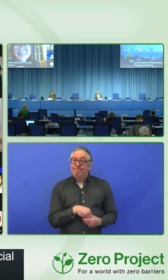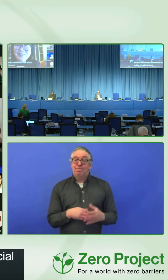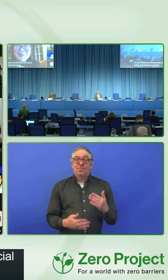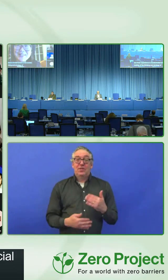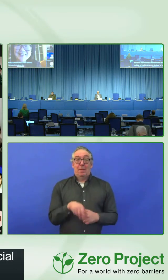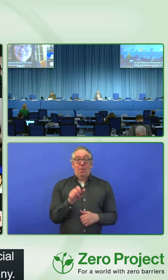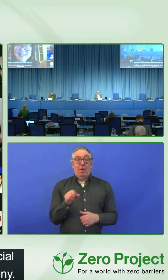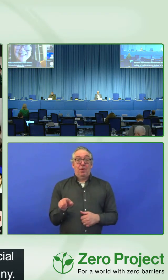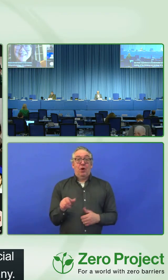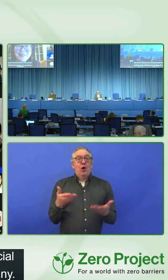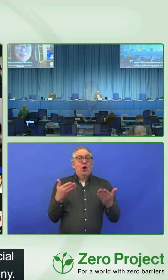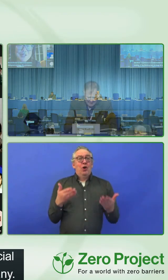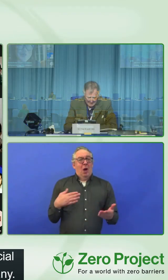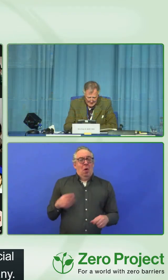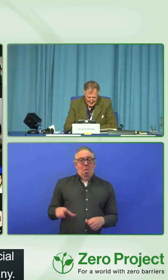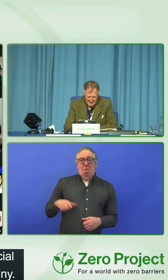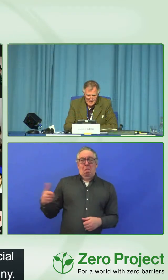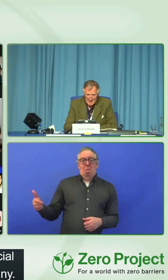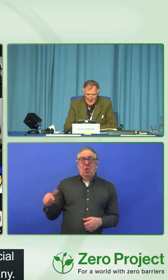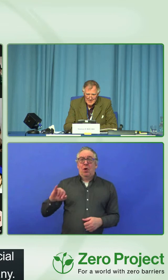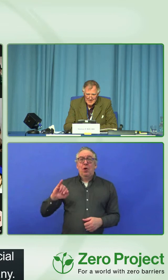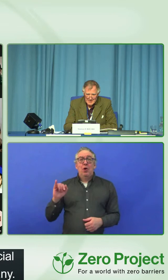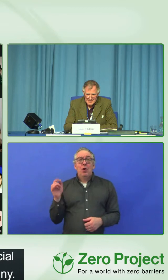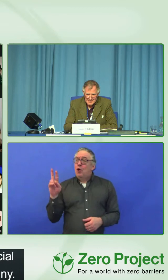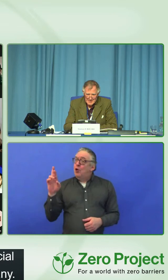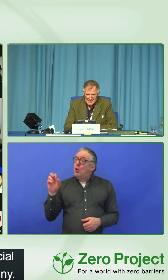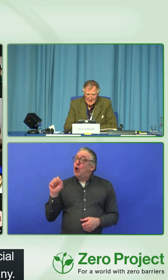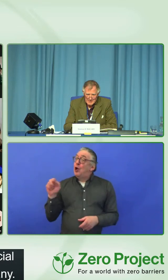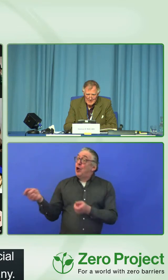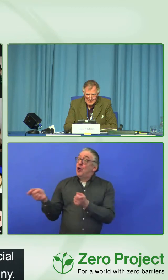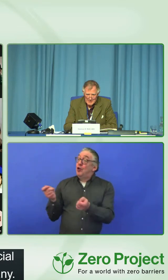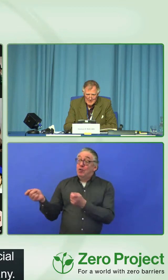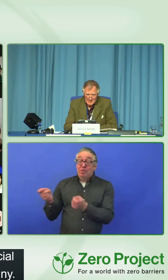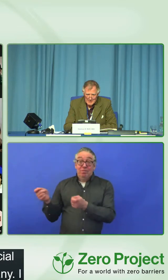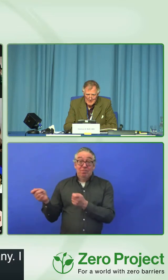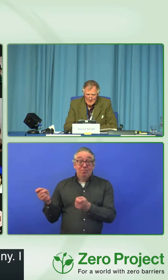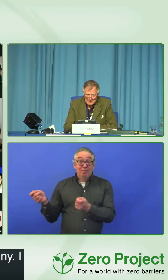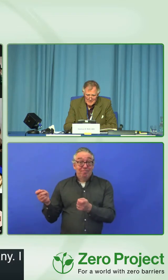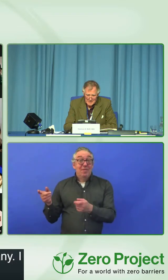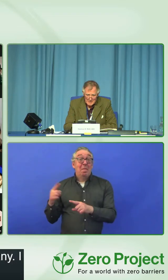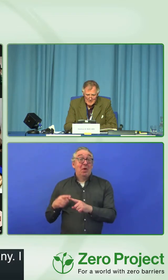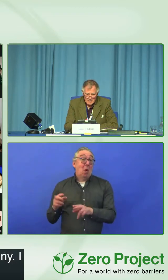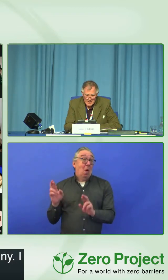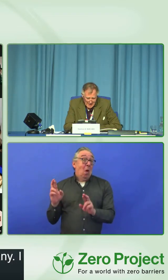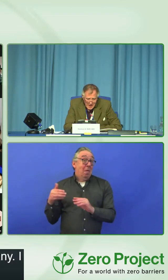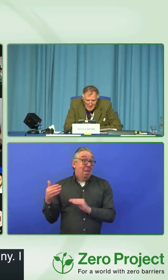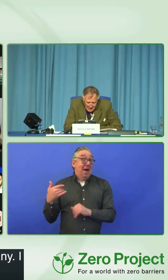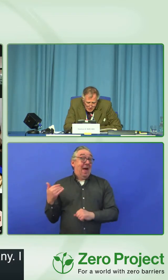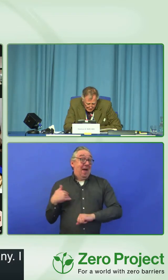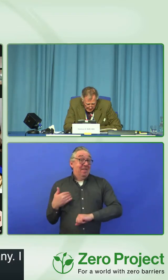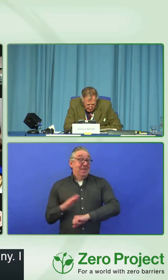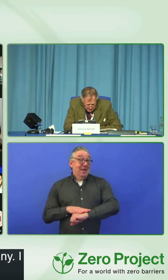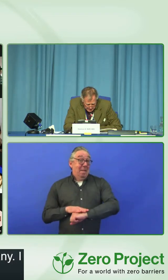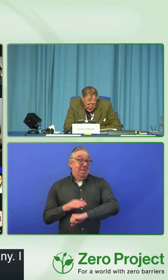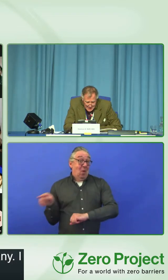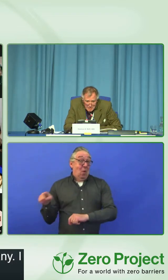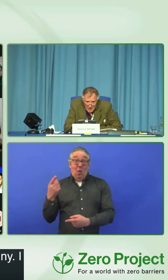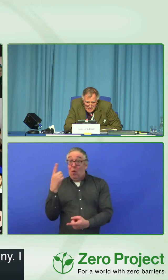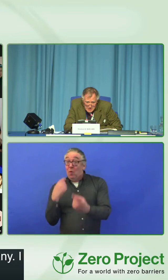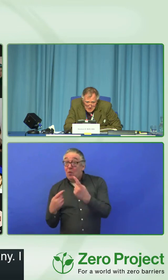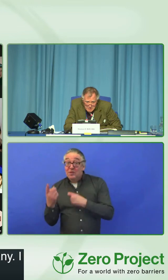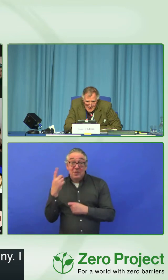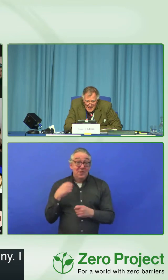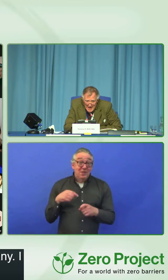Jürgen and to make sure that we have actually some time for questions. Great. Thank you very much